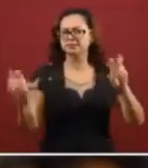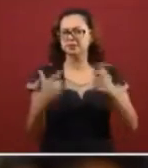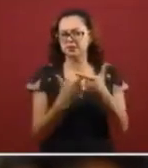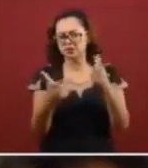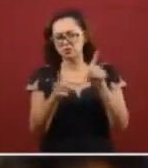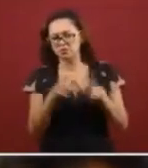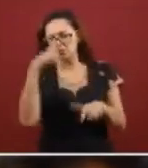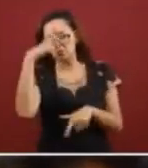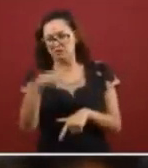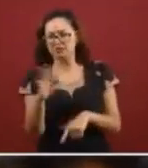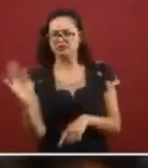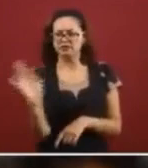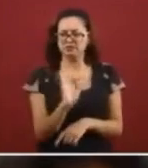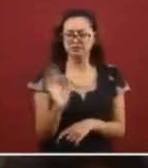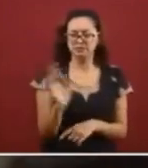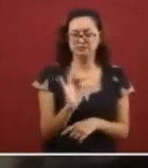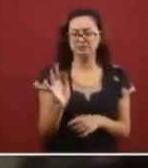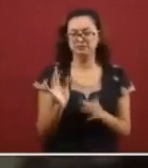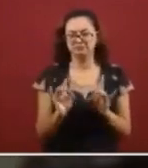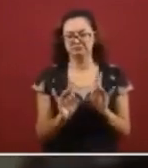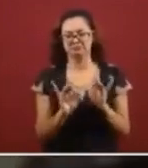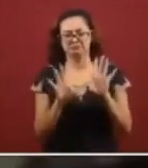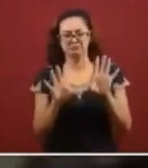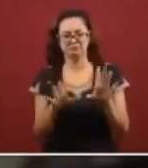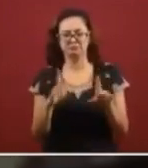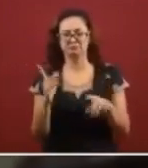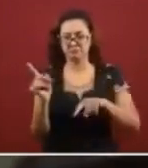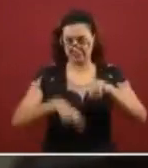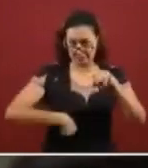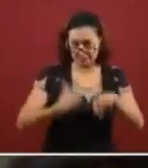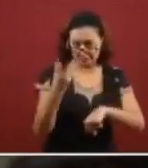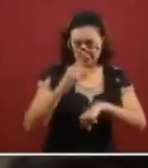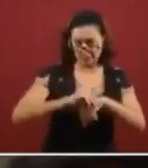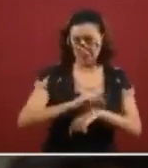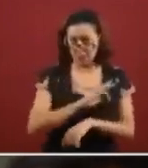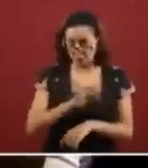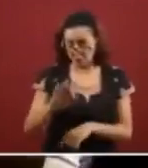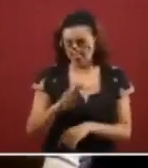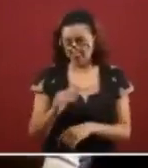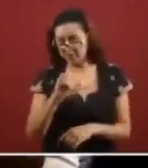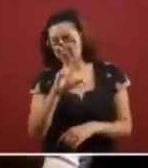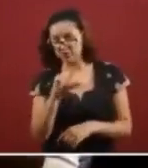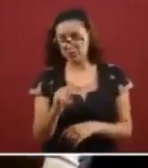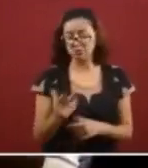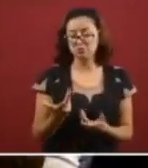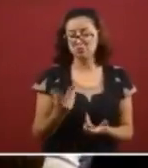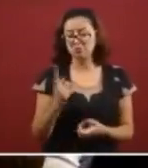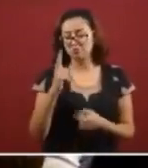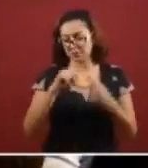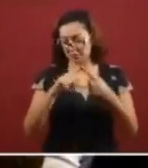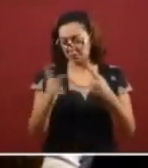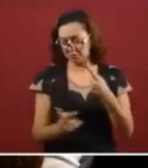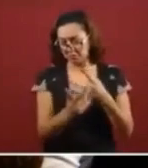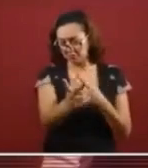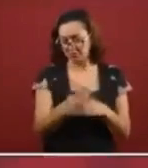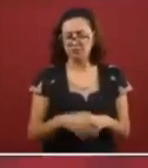if we have a determination regarding this company?